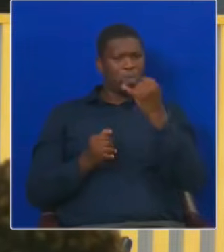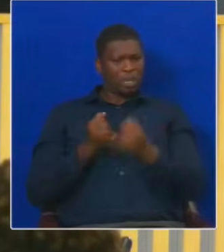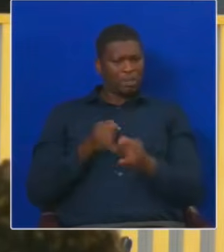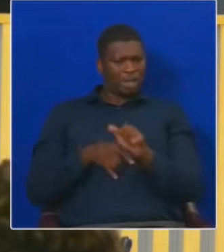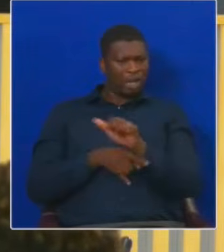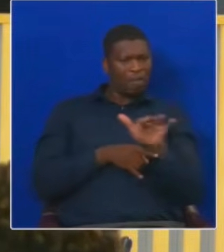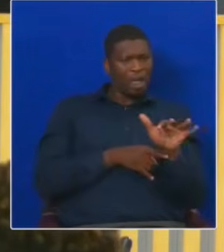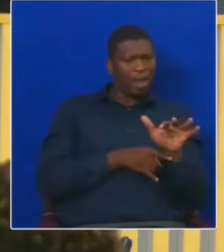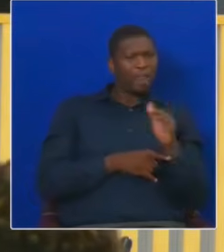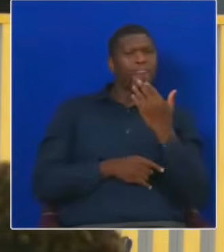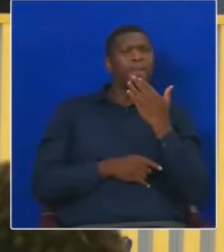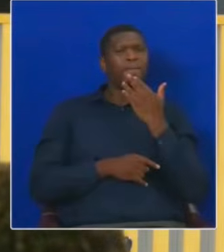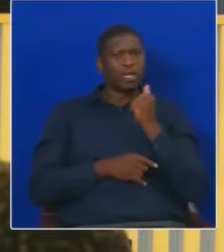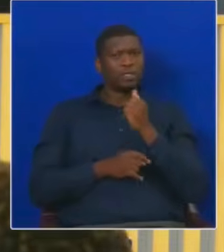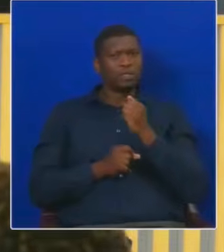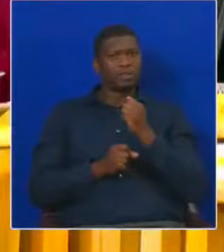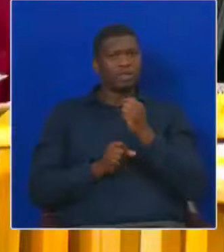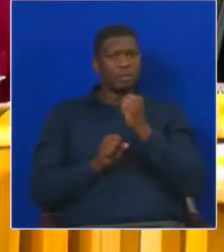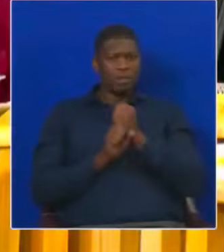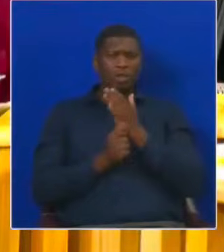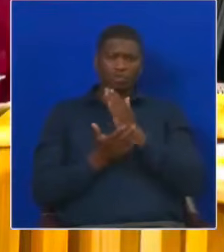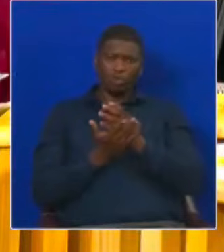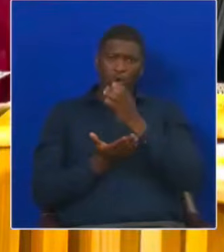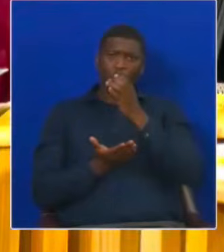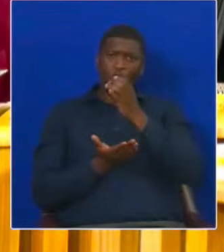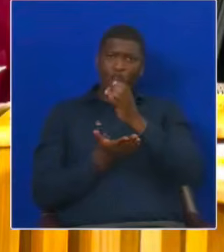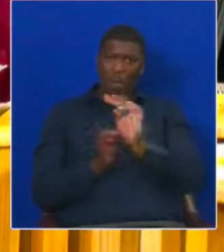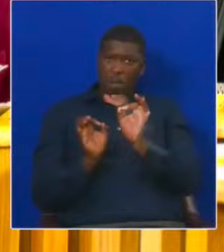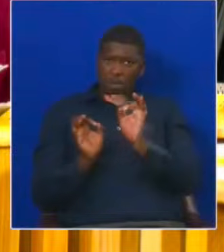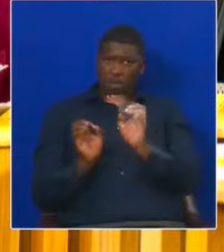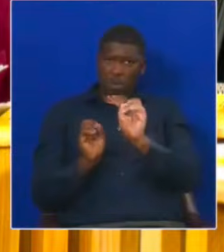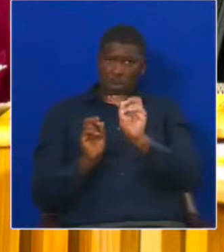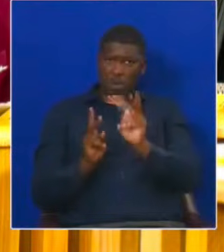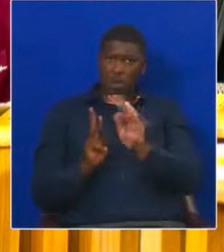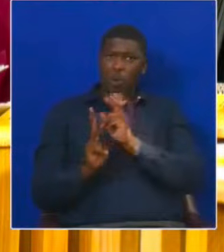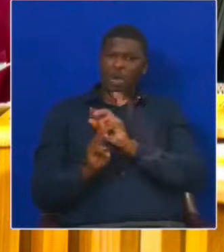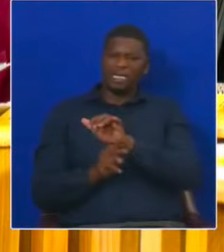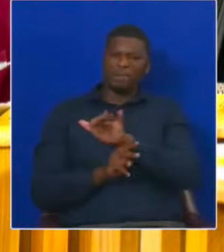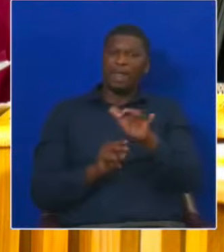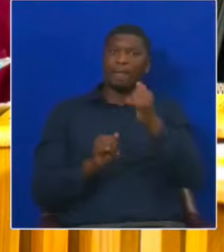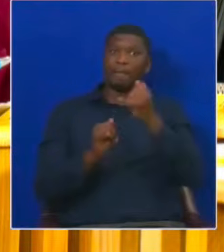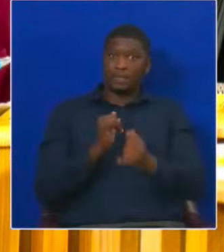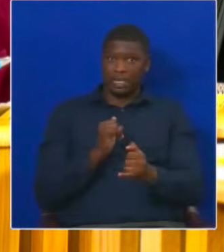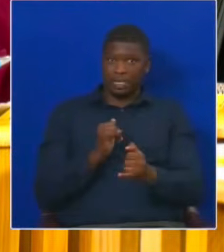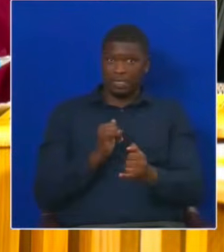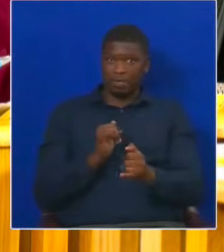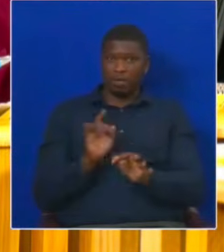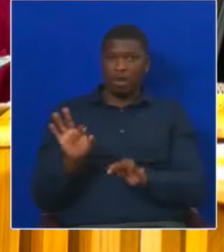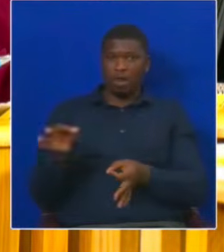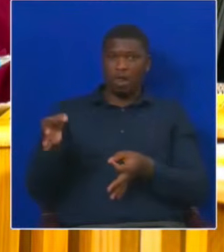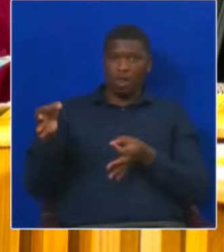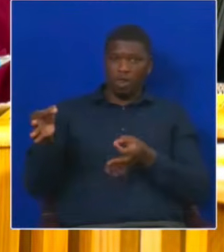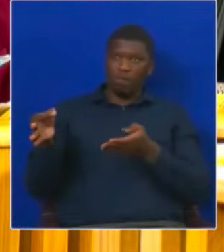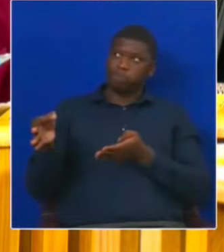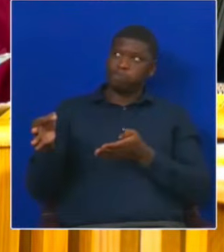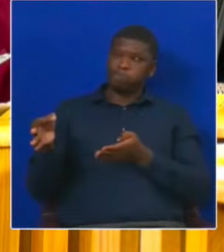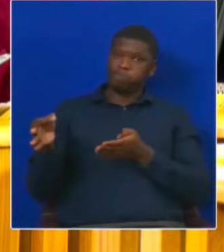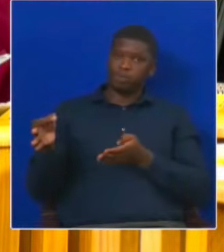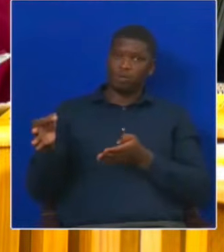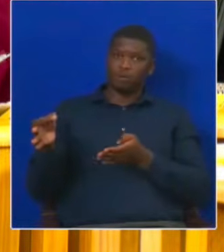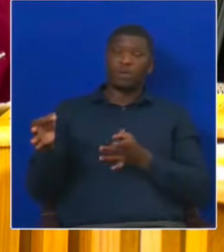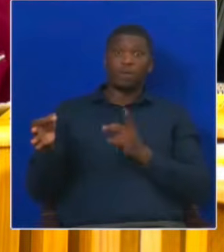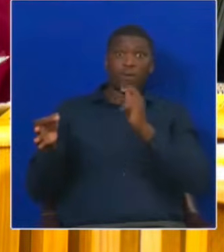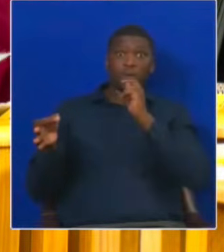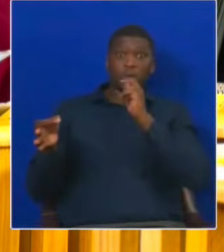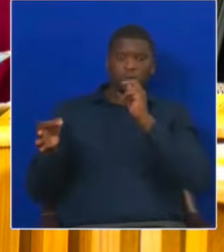to it that it is corrected? Thank you, Chairperson. There are indeed some errors at paragraph 67